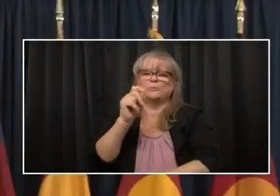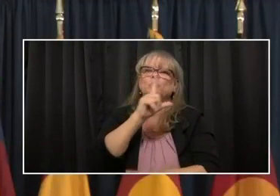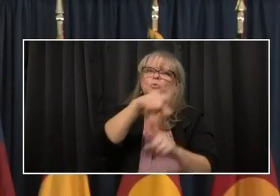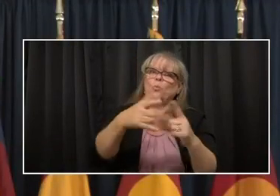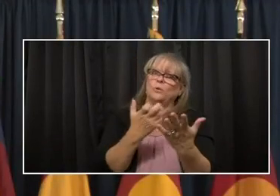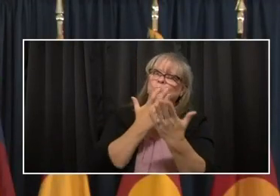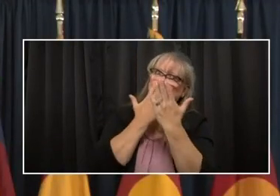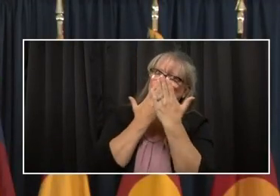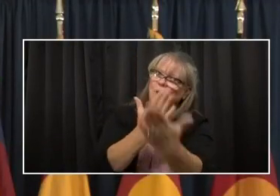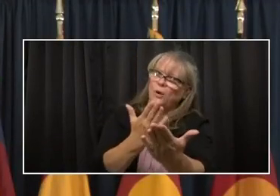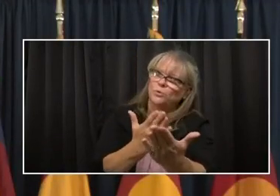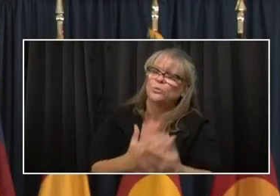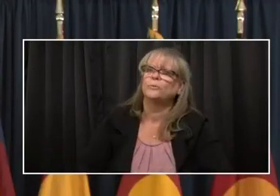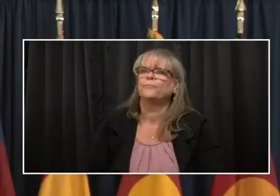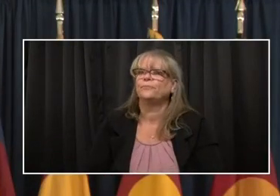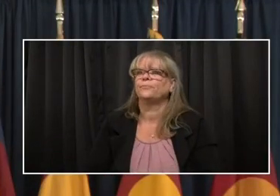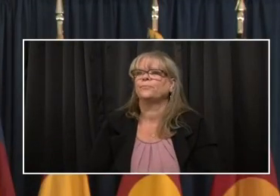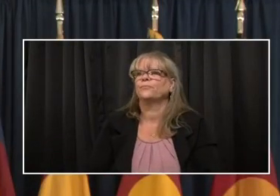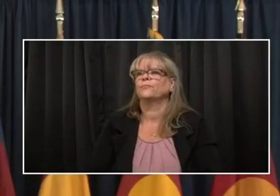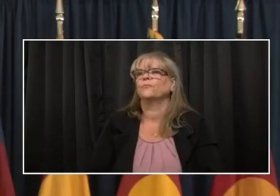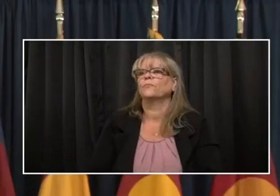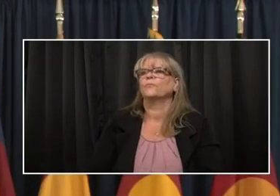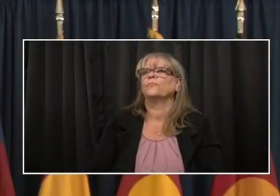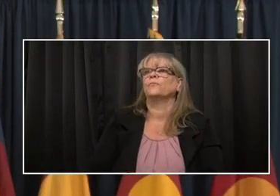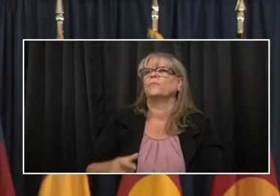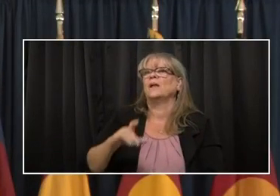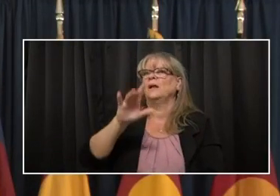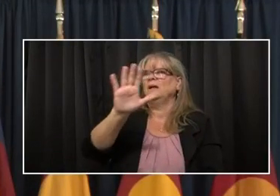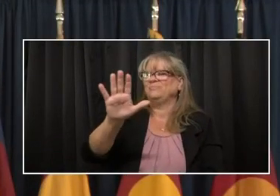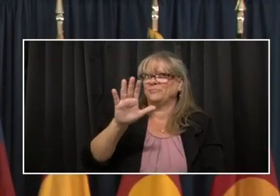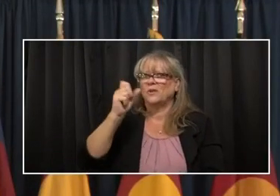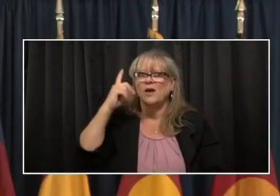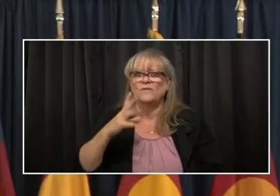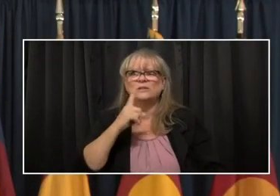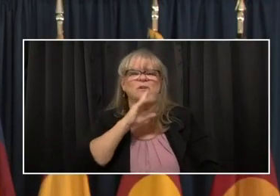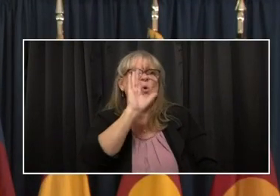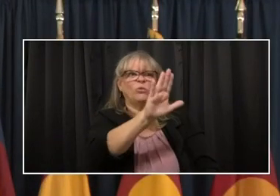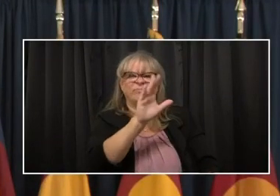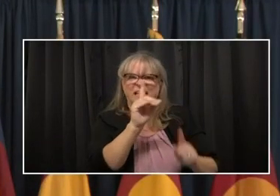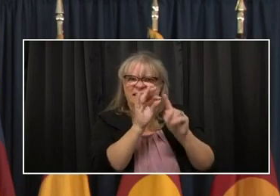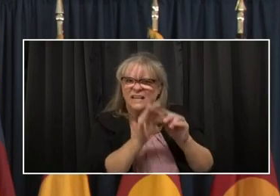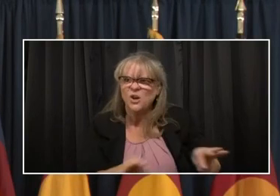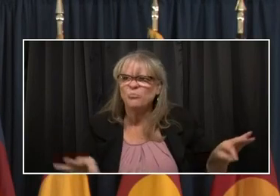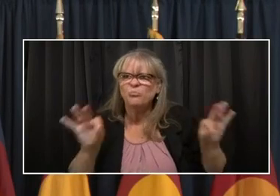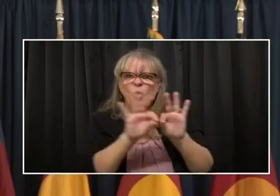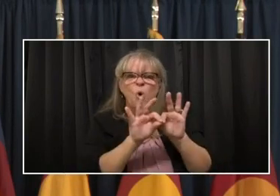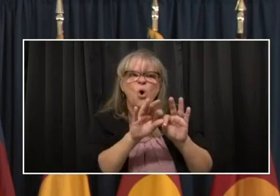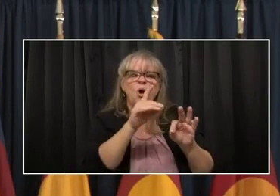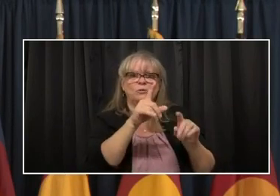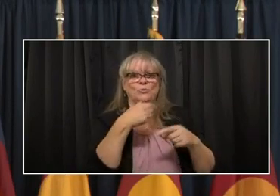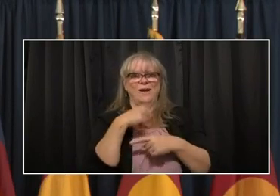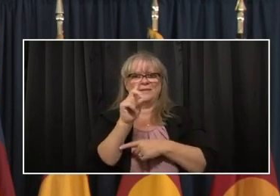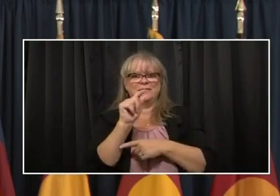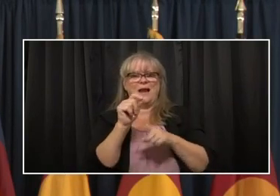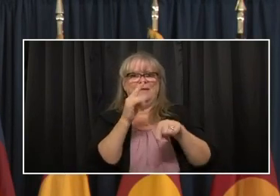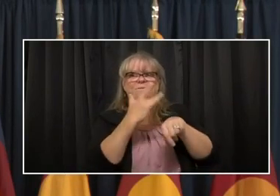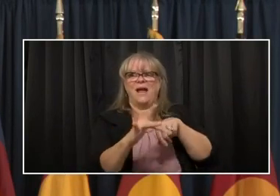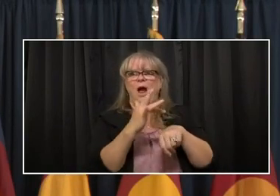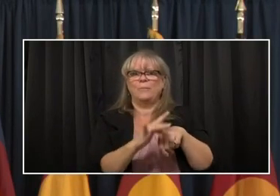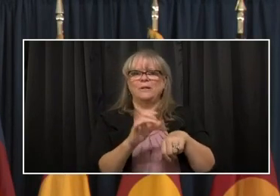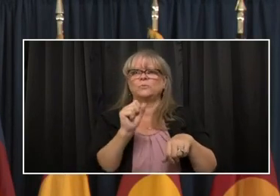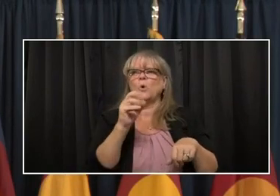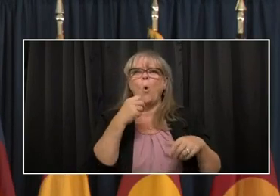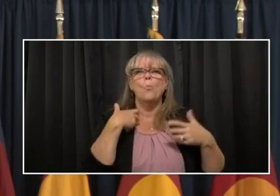And that was very important to make sure that all the data that was available is still available, because we didn't want anybody thinking that in the switch to a better format somehow there